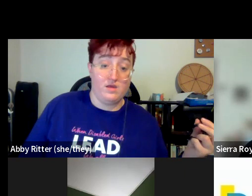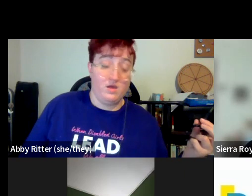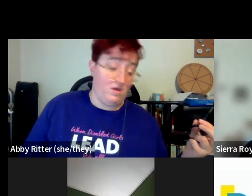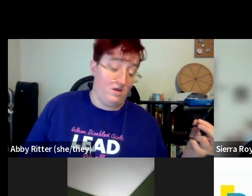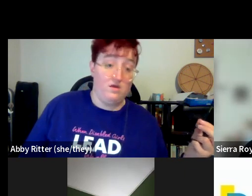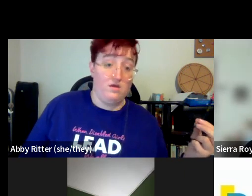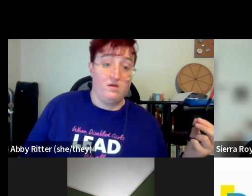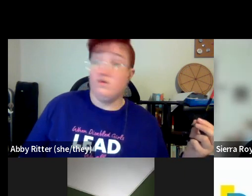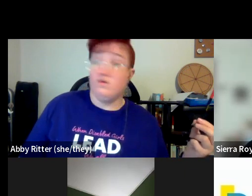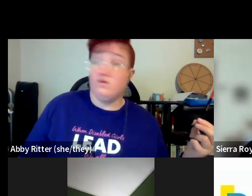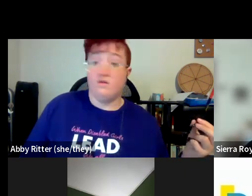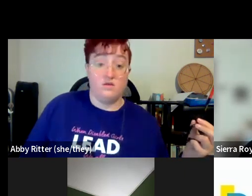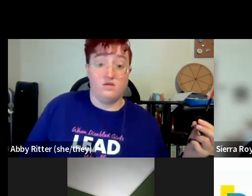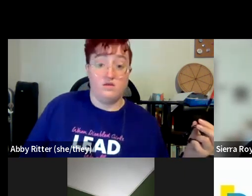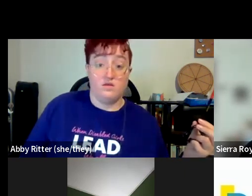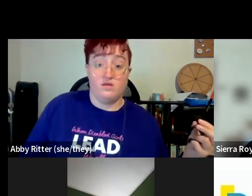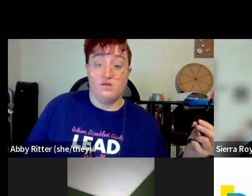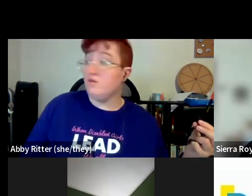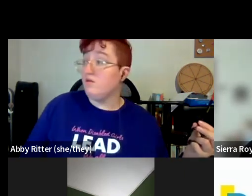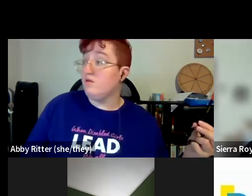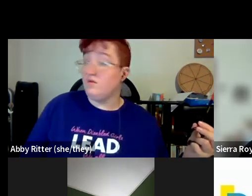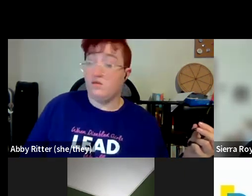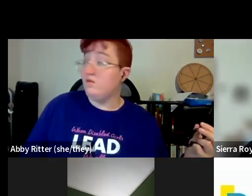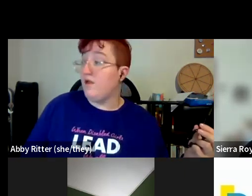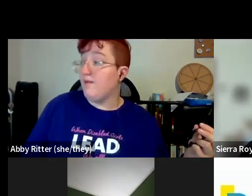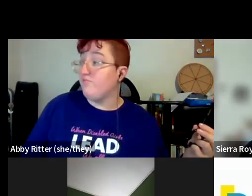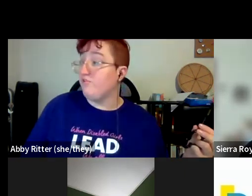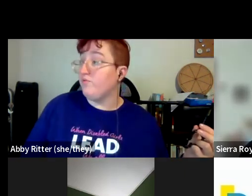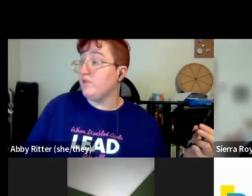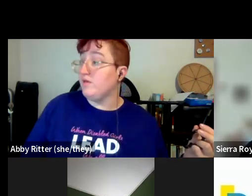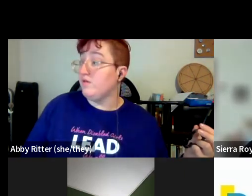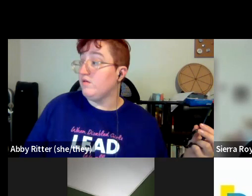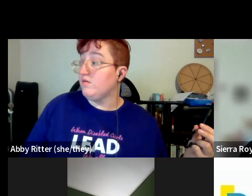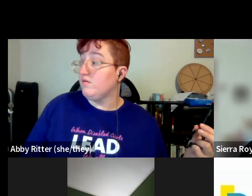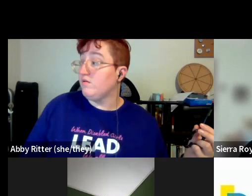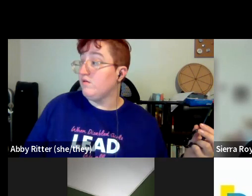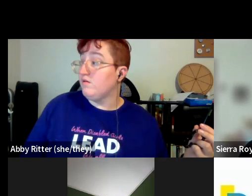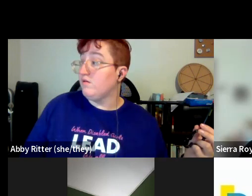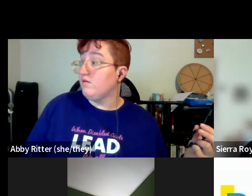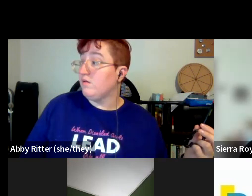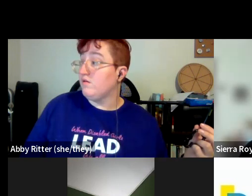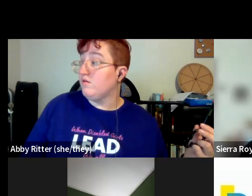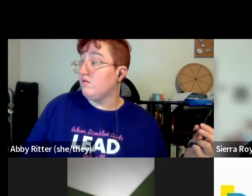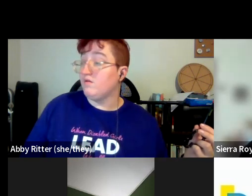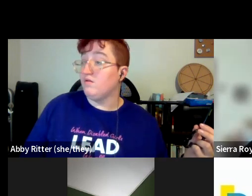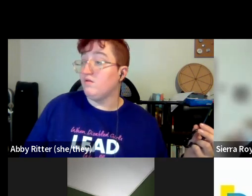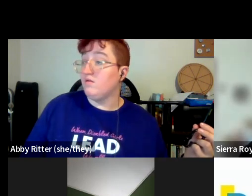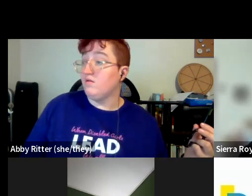Okay, Hey, Abby, this is Leo. Can I get employment, please? absolutely. Thank you.